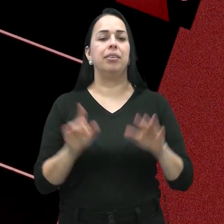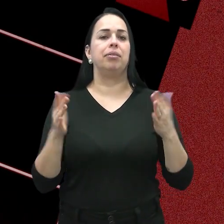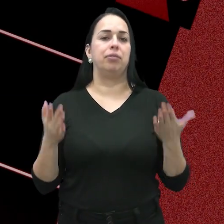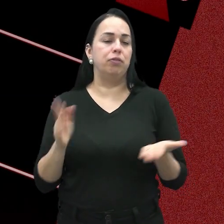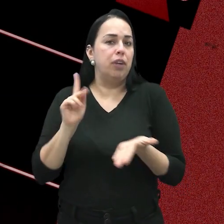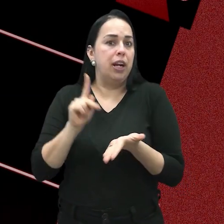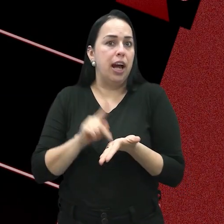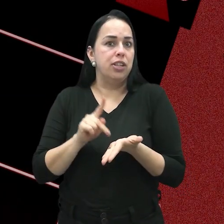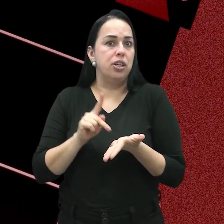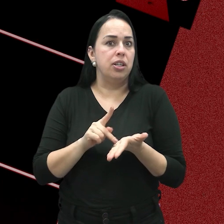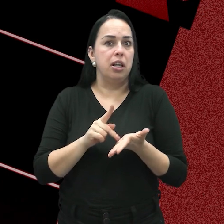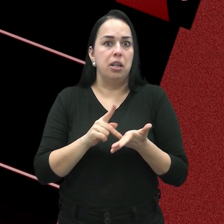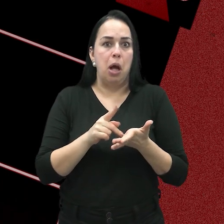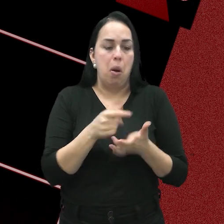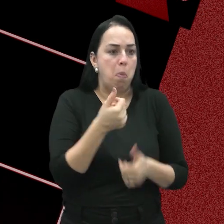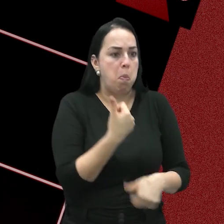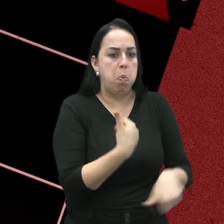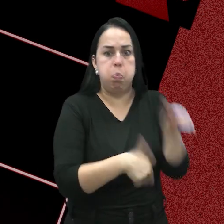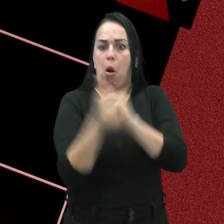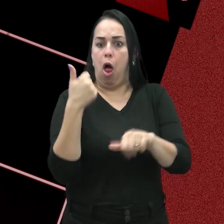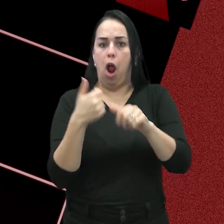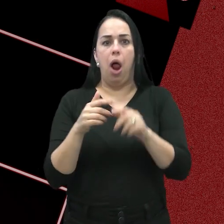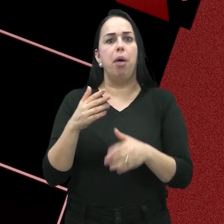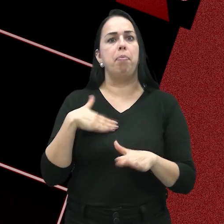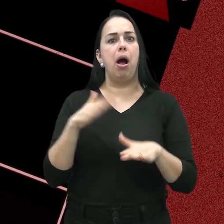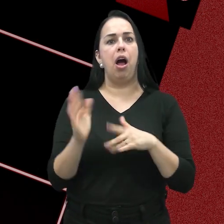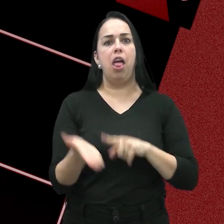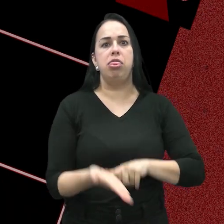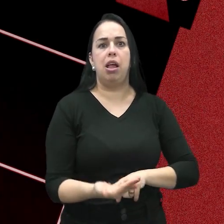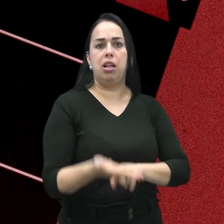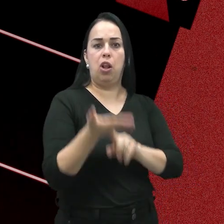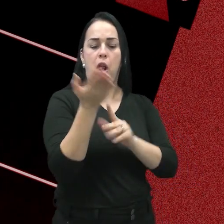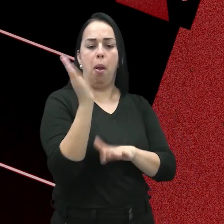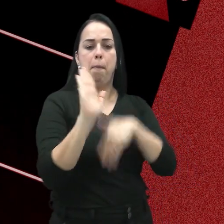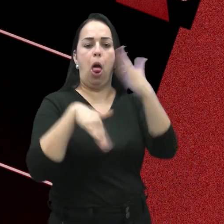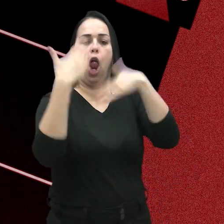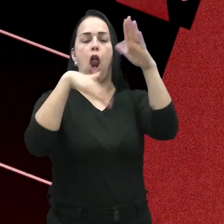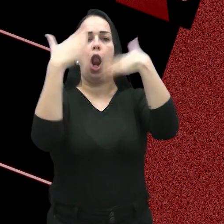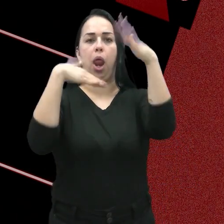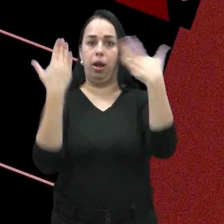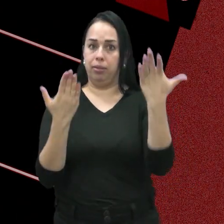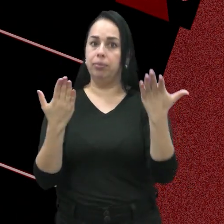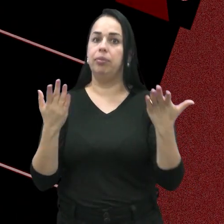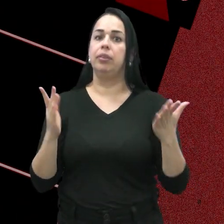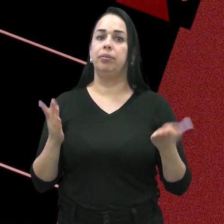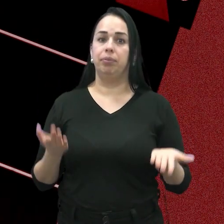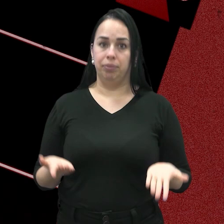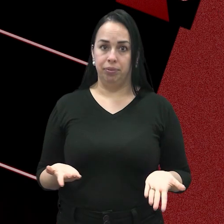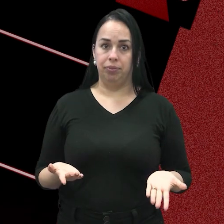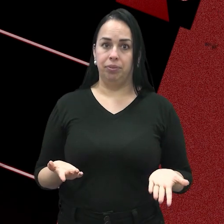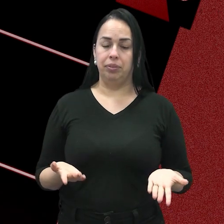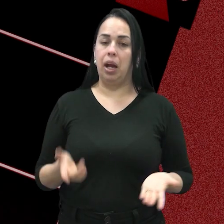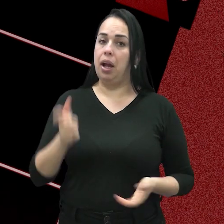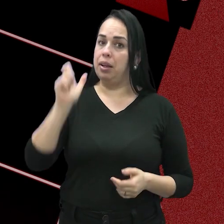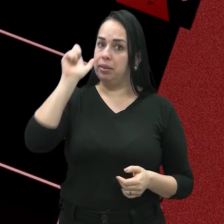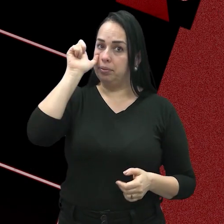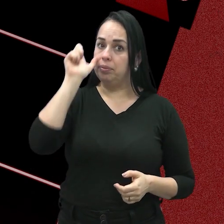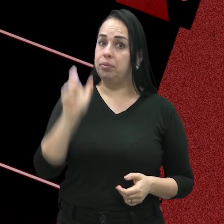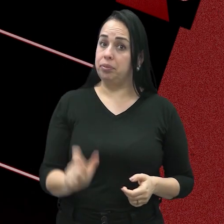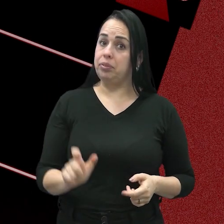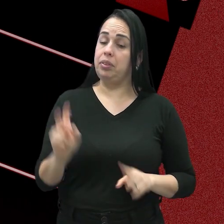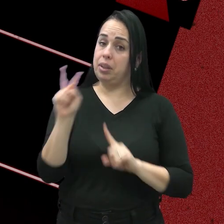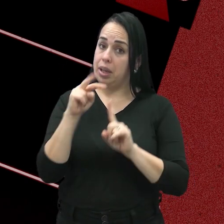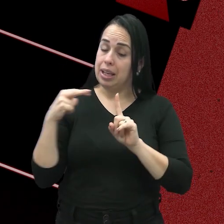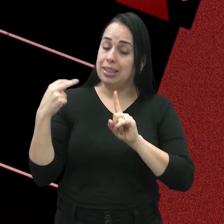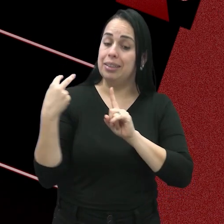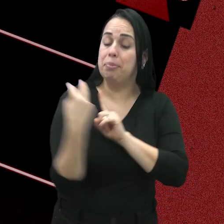evolução relâmpago, gente, da tecnologia, que também entra nesse contexto da série. É interessante do ponto